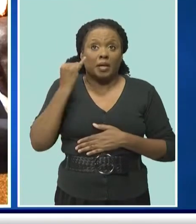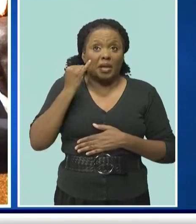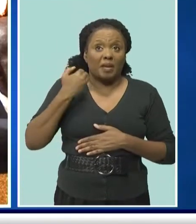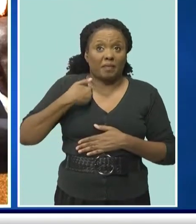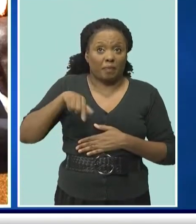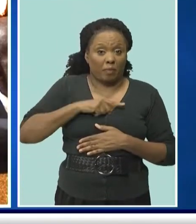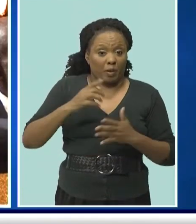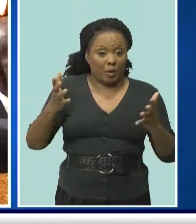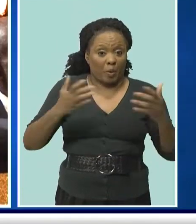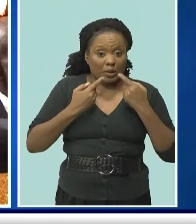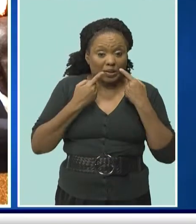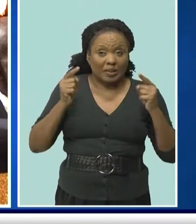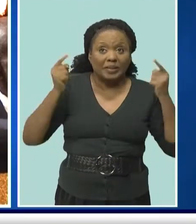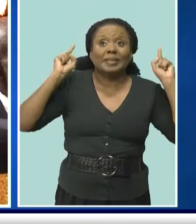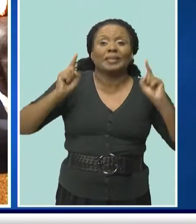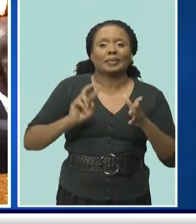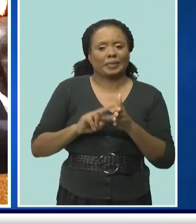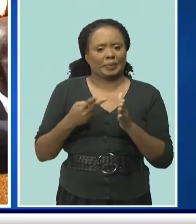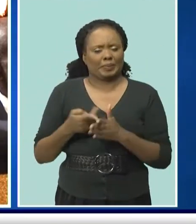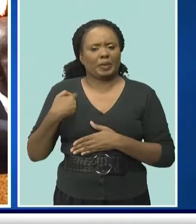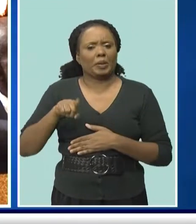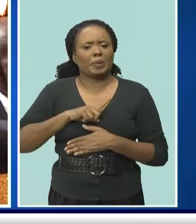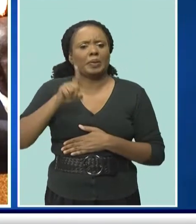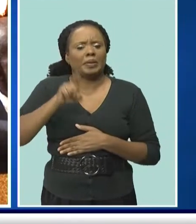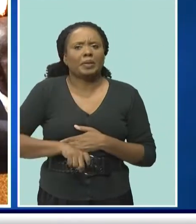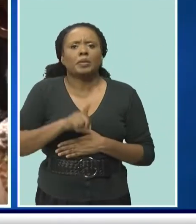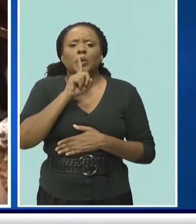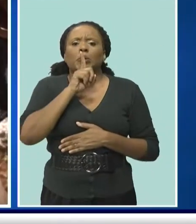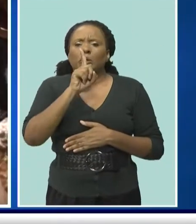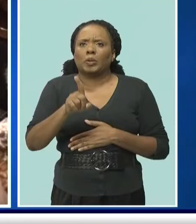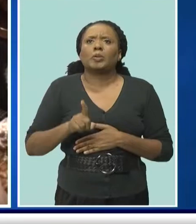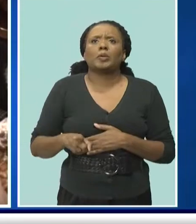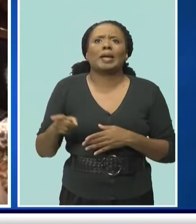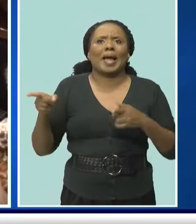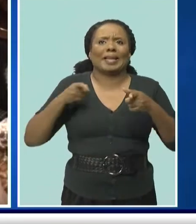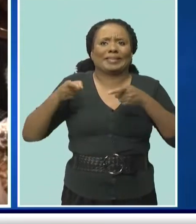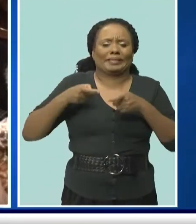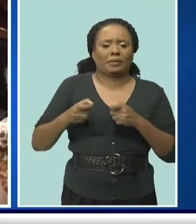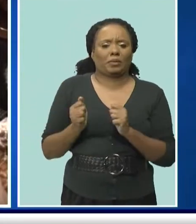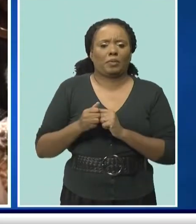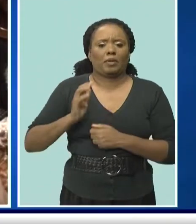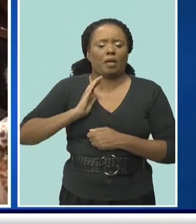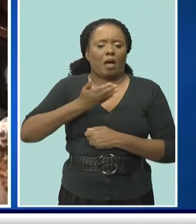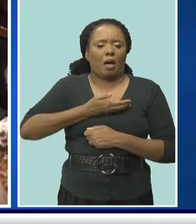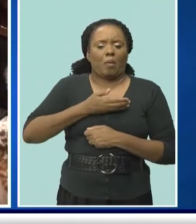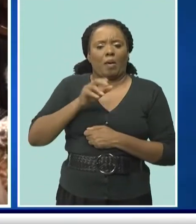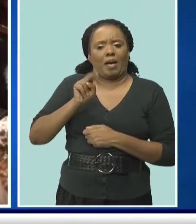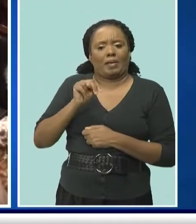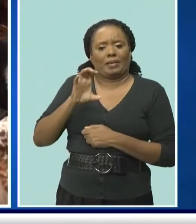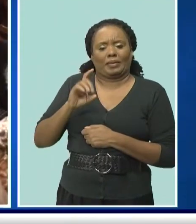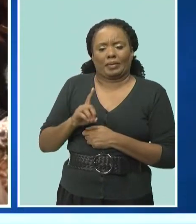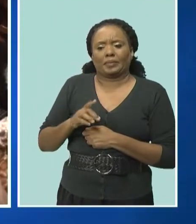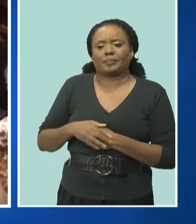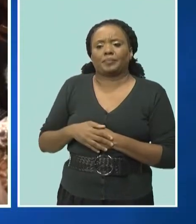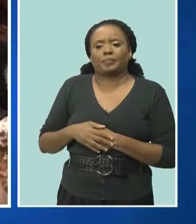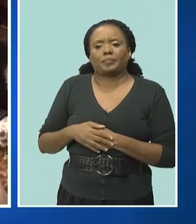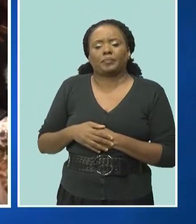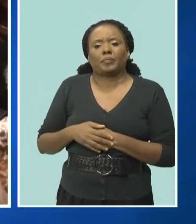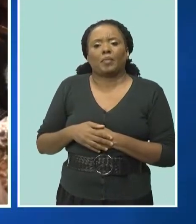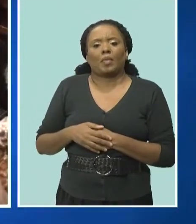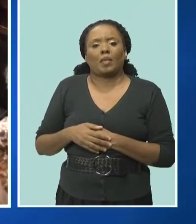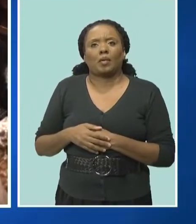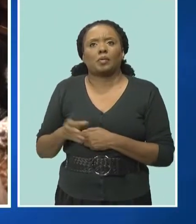on how what we eat impacts the level of chronic non-communicable diseases on the island and the region, she says being able to gauge the number of calories